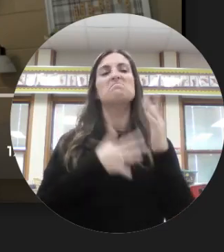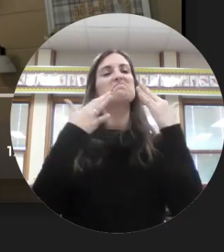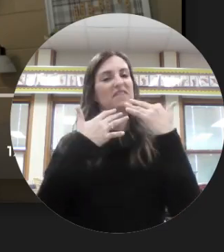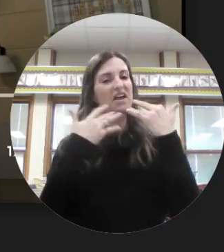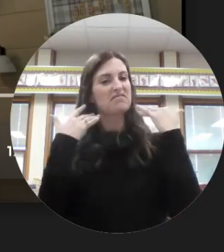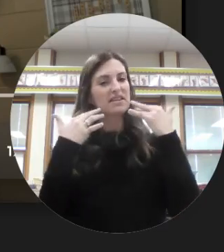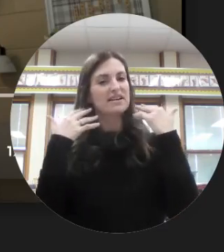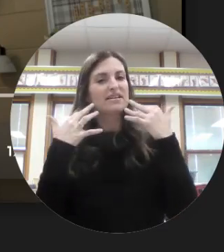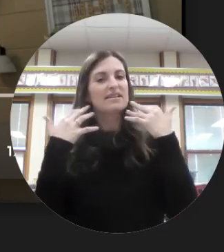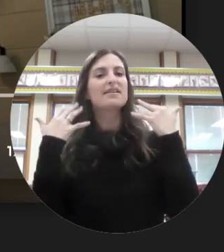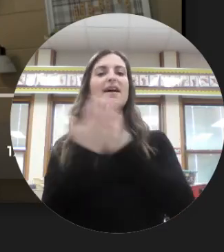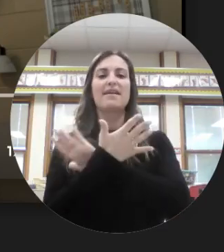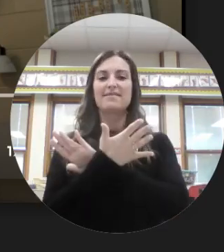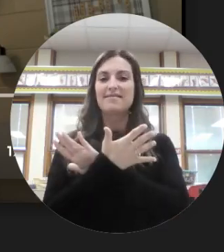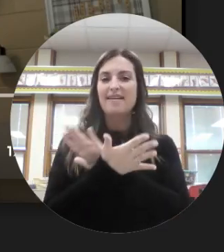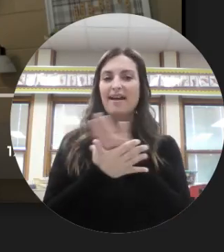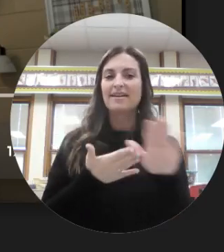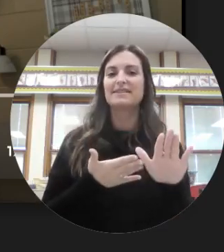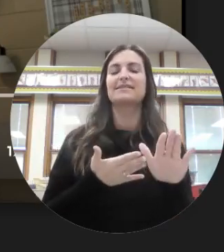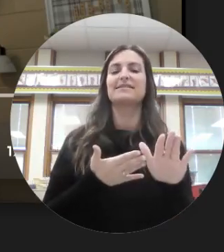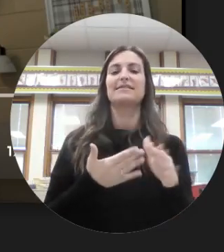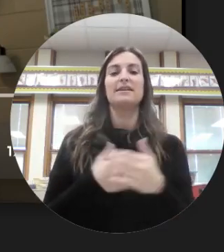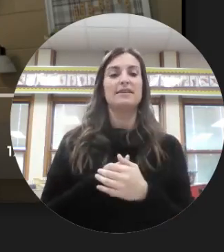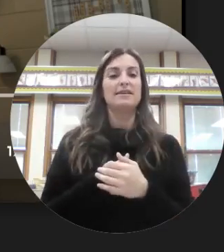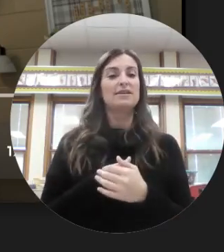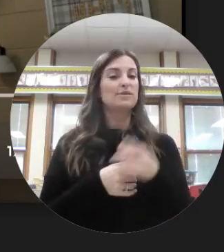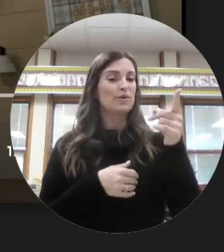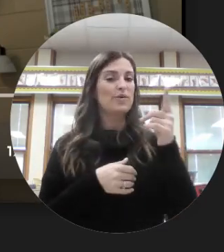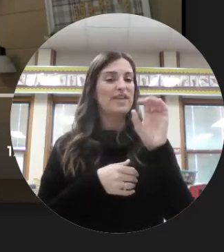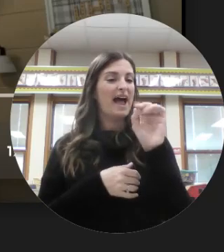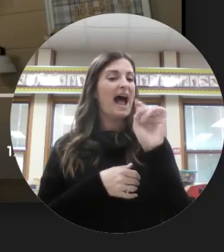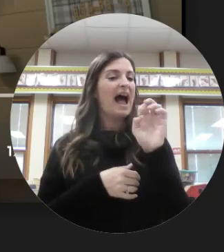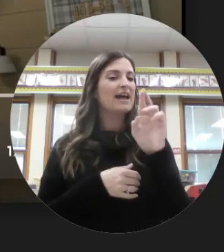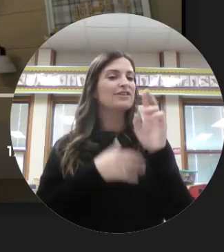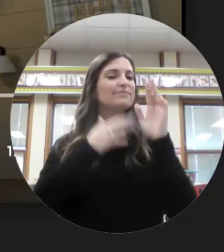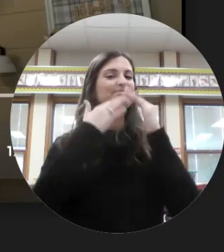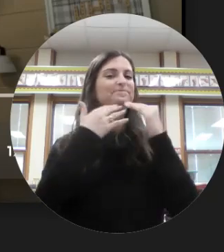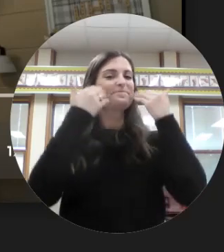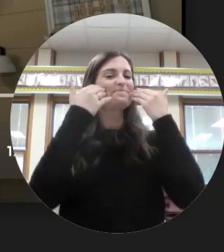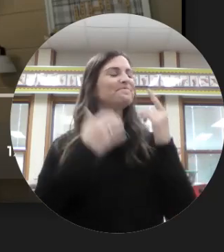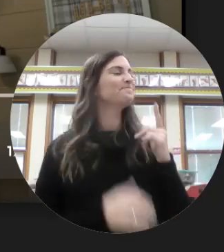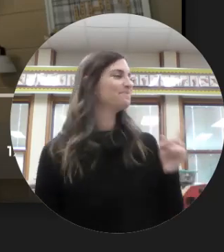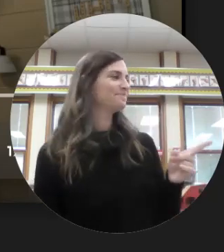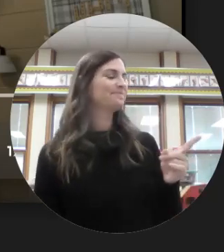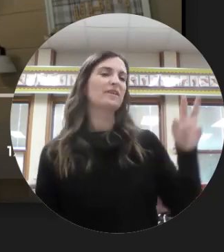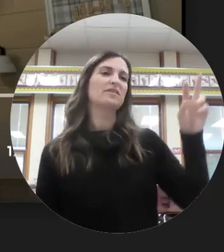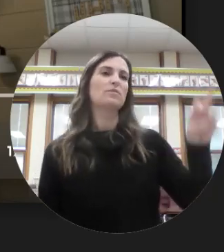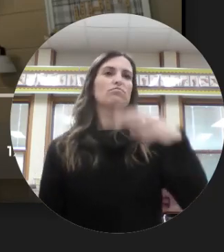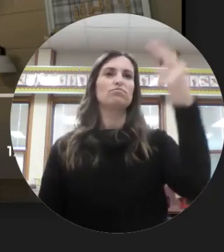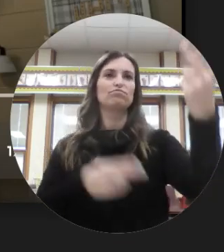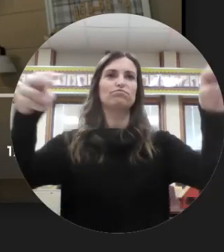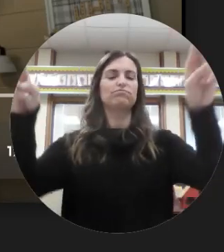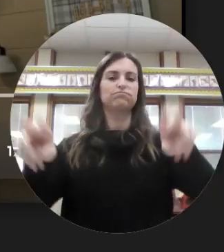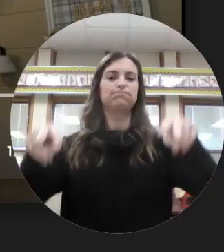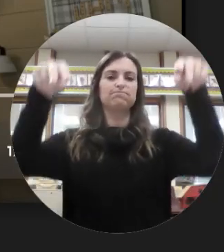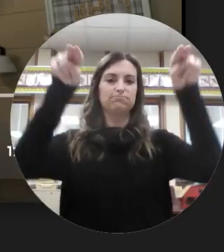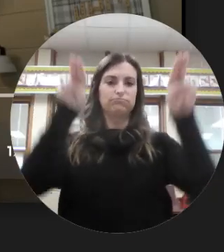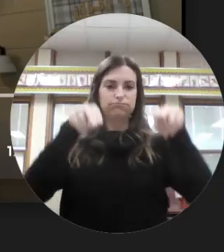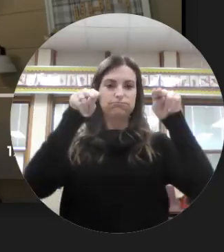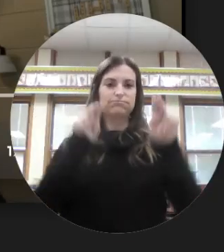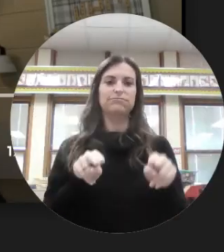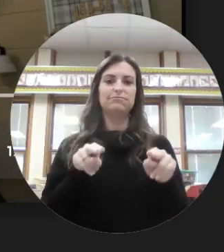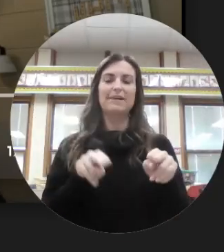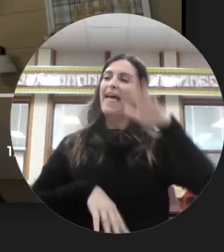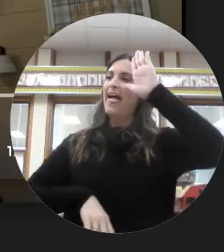and that she'd even adopted an orphan gosling. And so the otters smiled at Roz and Brightbill. Then they swam straight over and splashed onto the rocks.